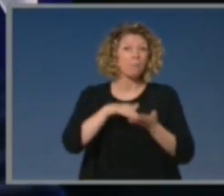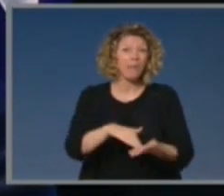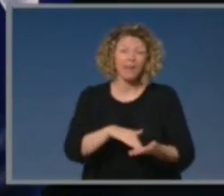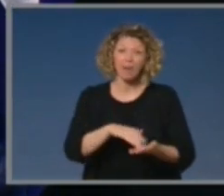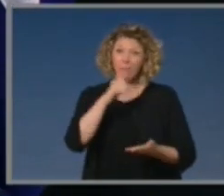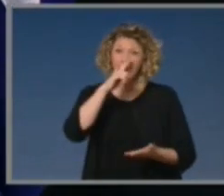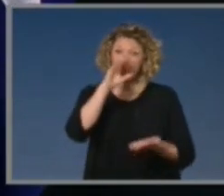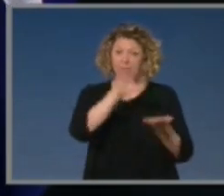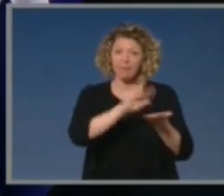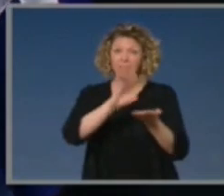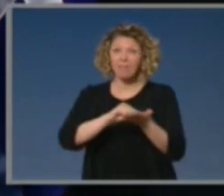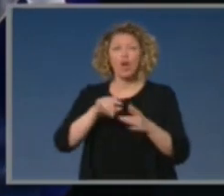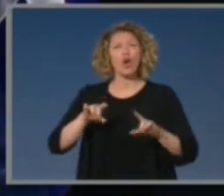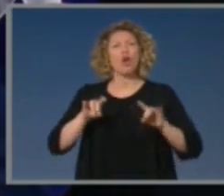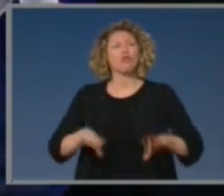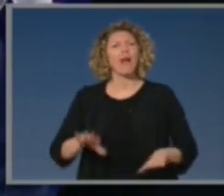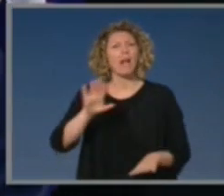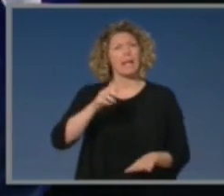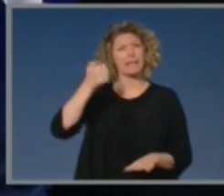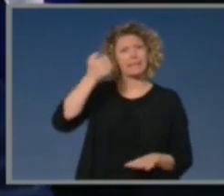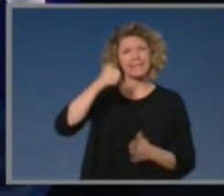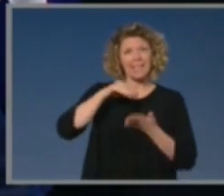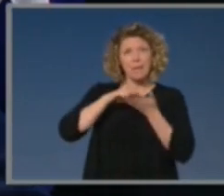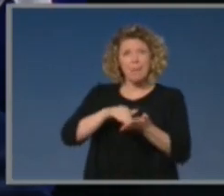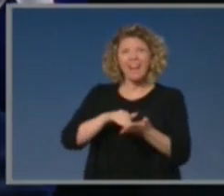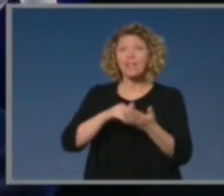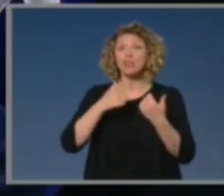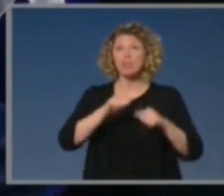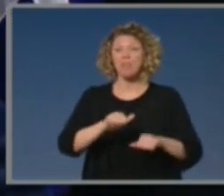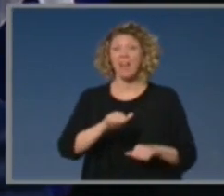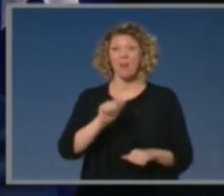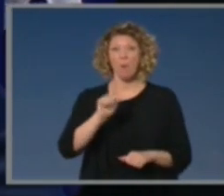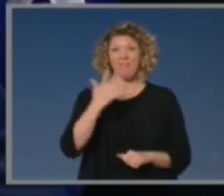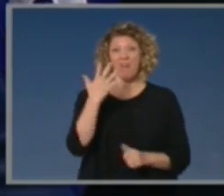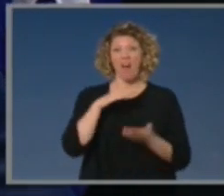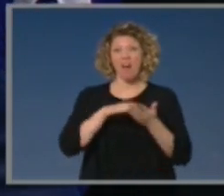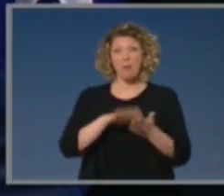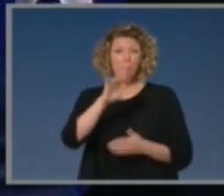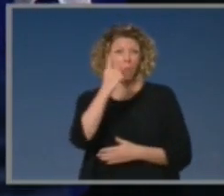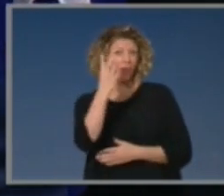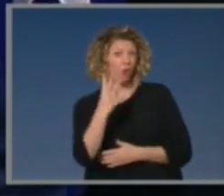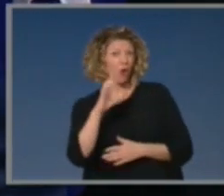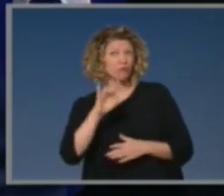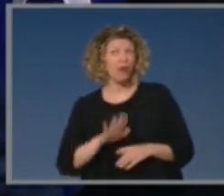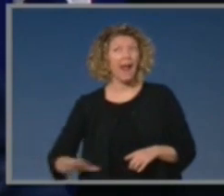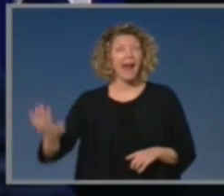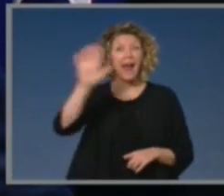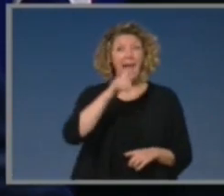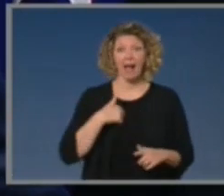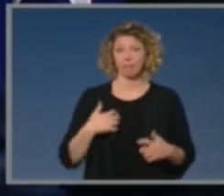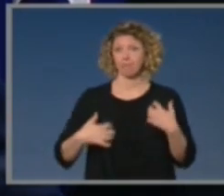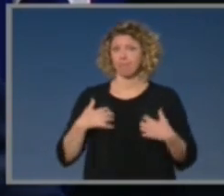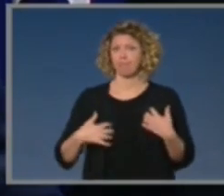us almost at a third of that, and that's a welcome response, and obviously a bit more that we'd like to see. I want to thank